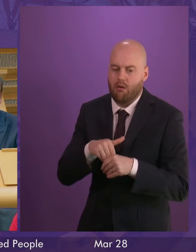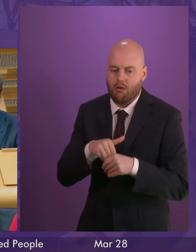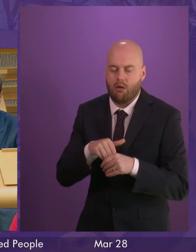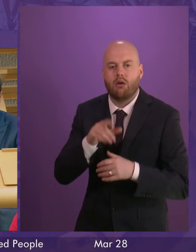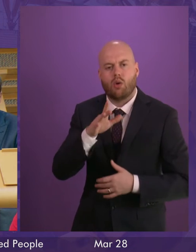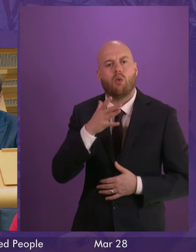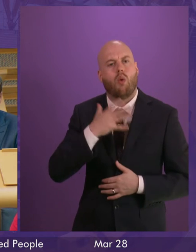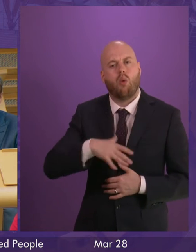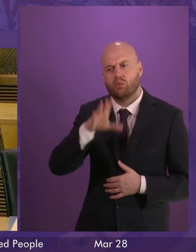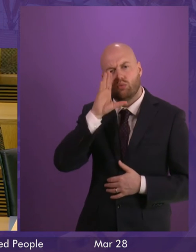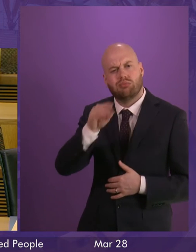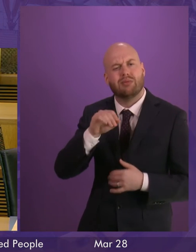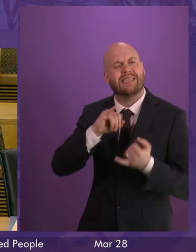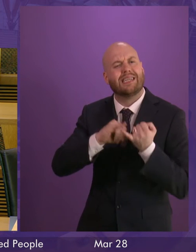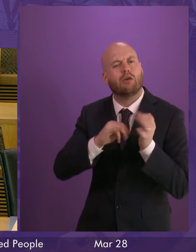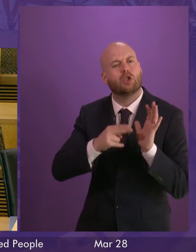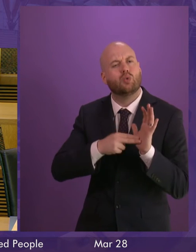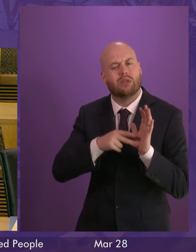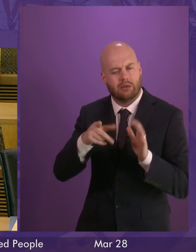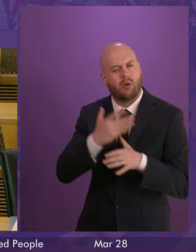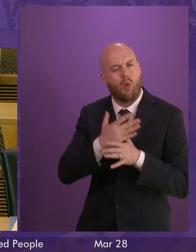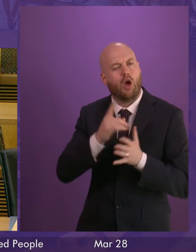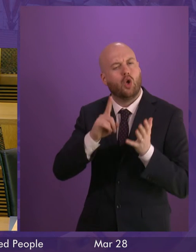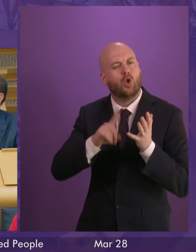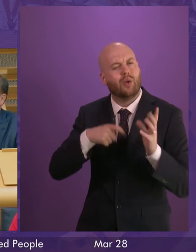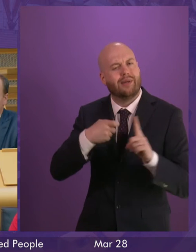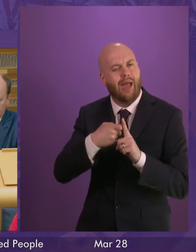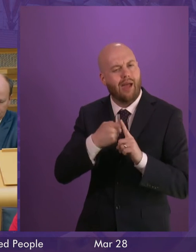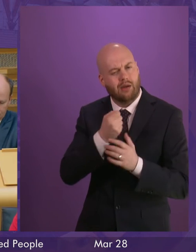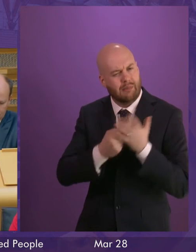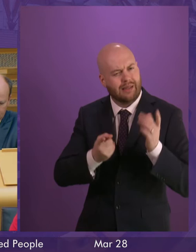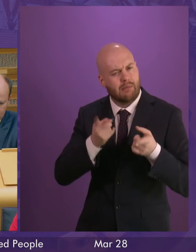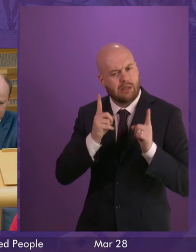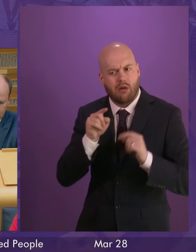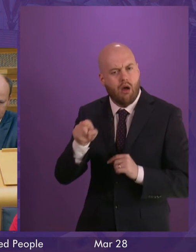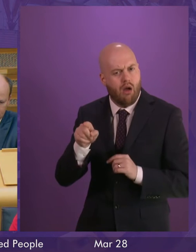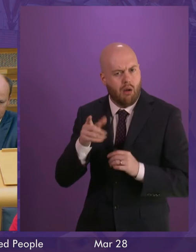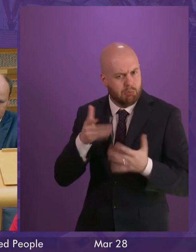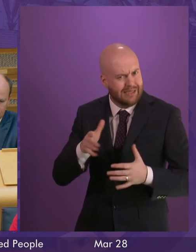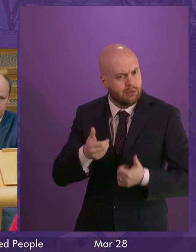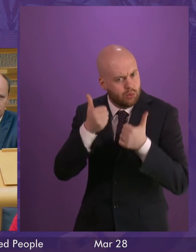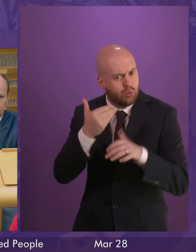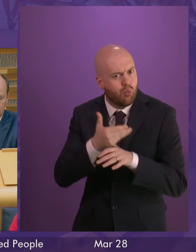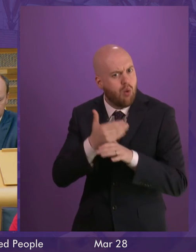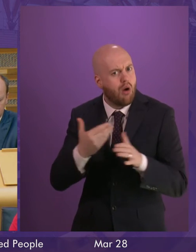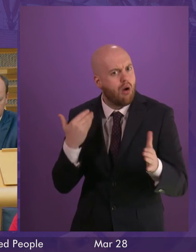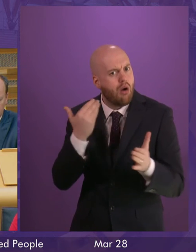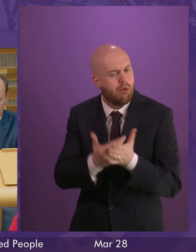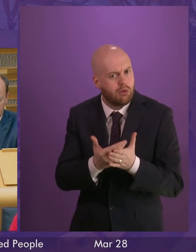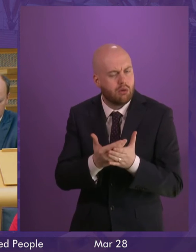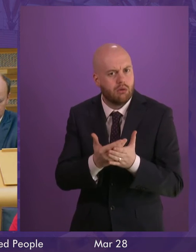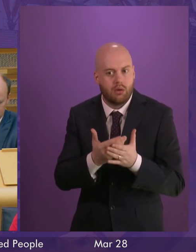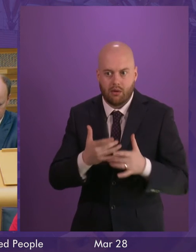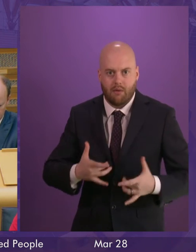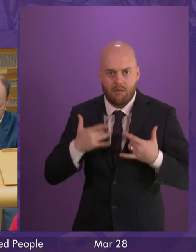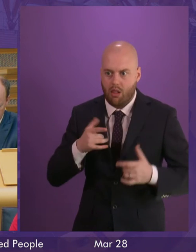good work that Sarah Newton did across the UK. In my meetings with her, I think she really understood what